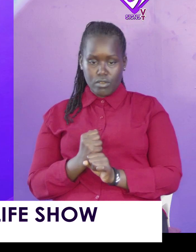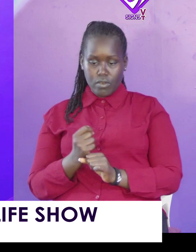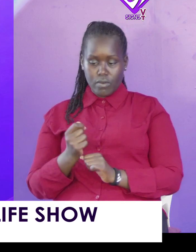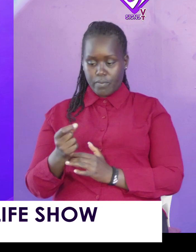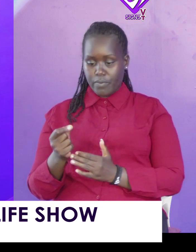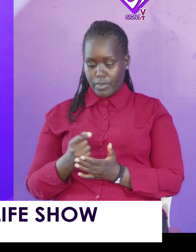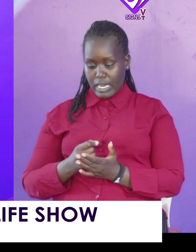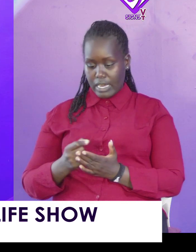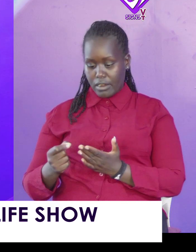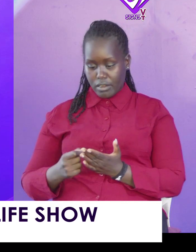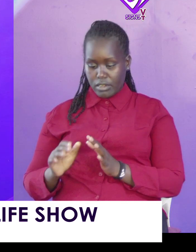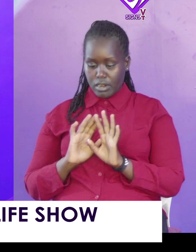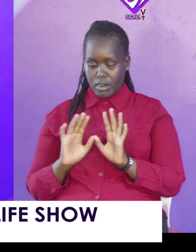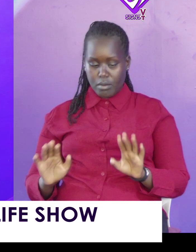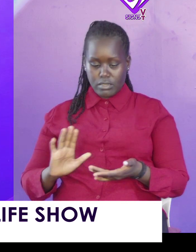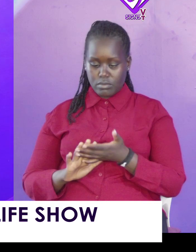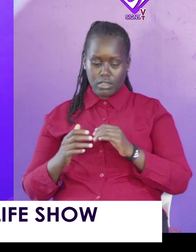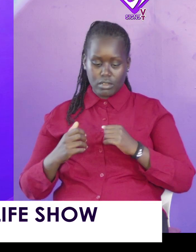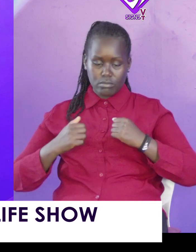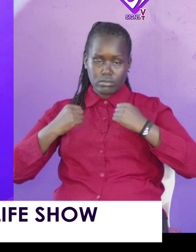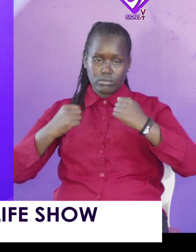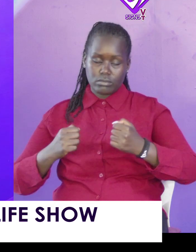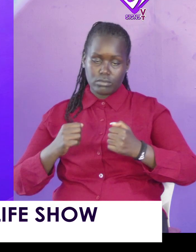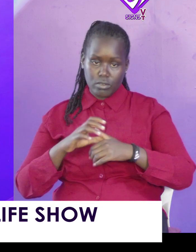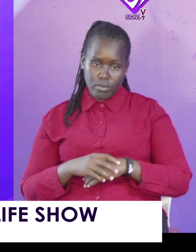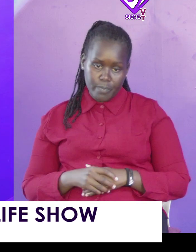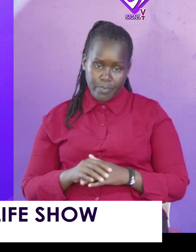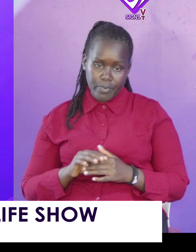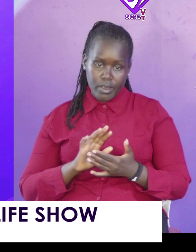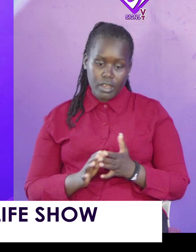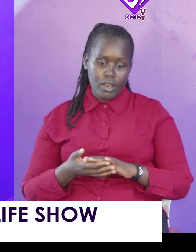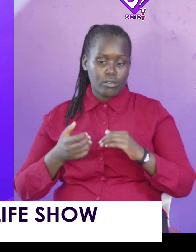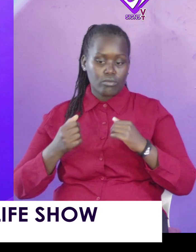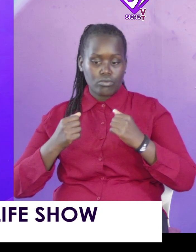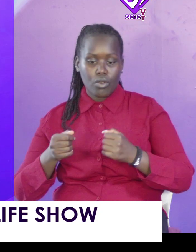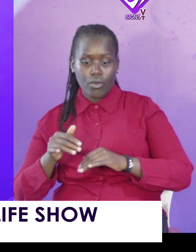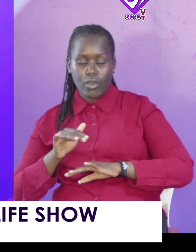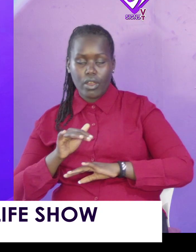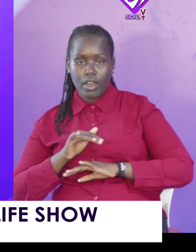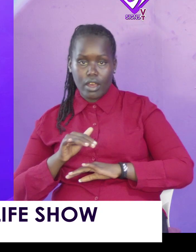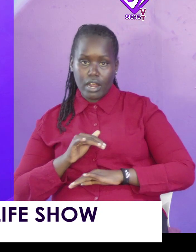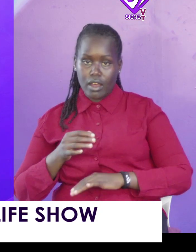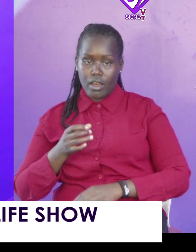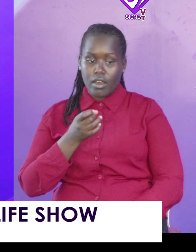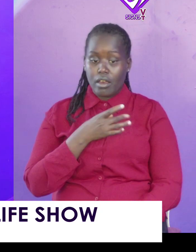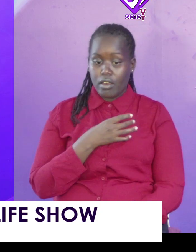it down. Be strong. Be courageous enough. Fear is a